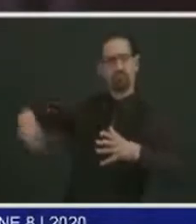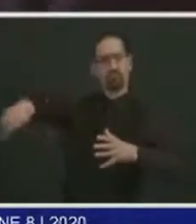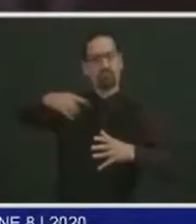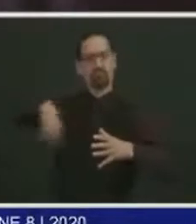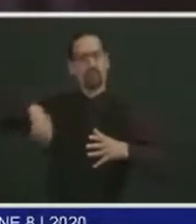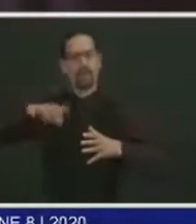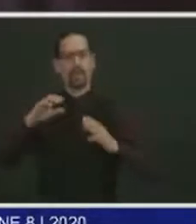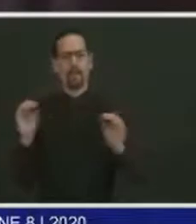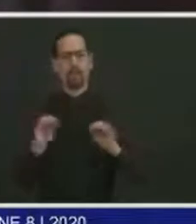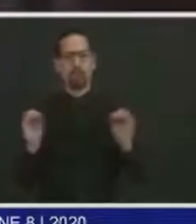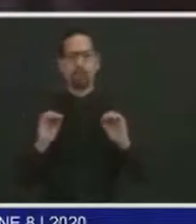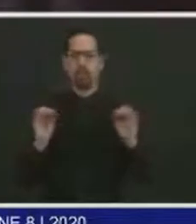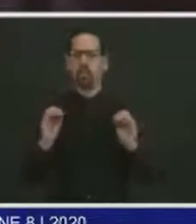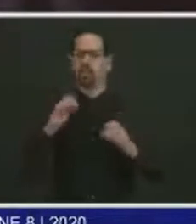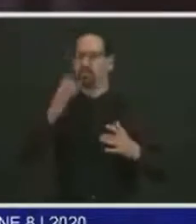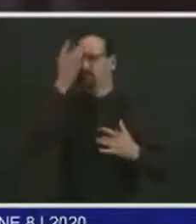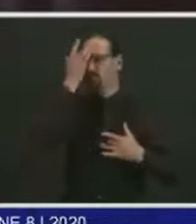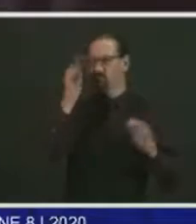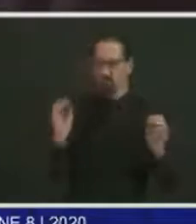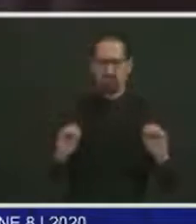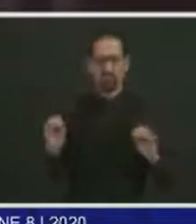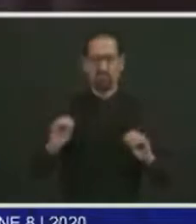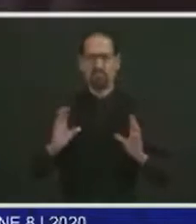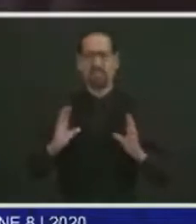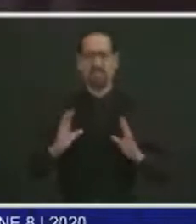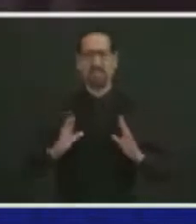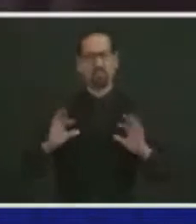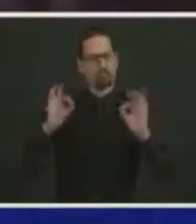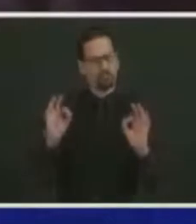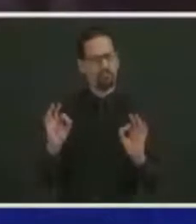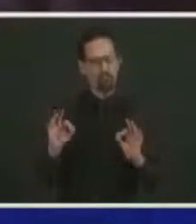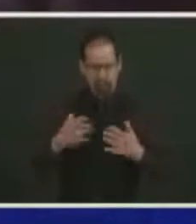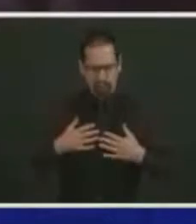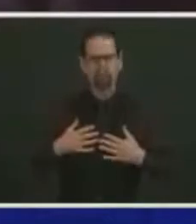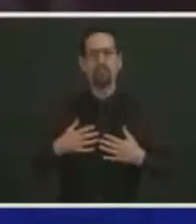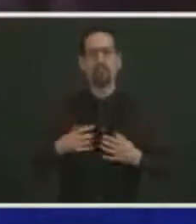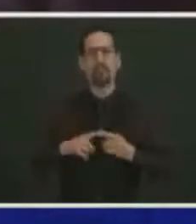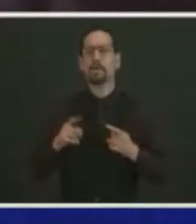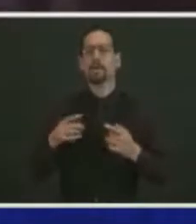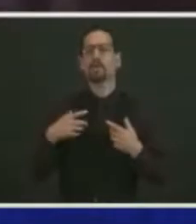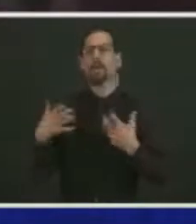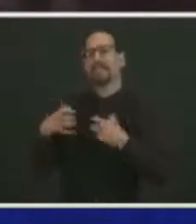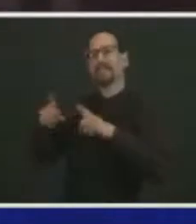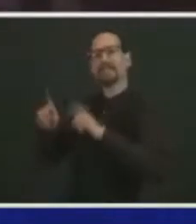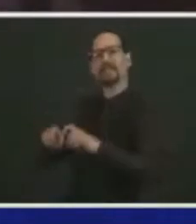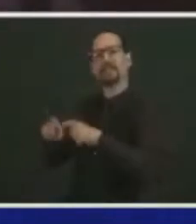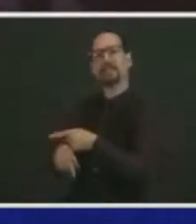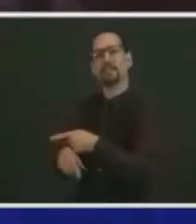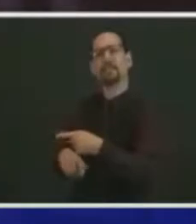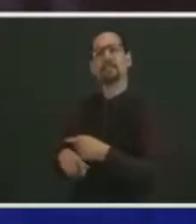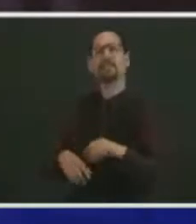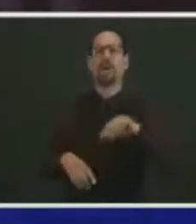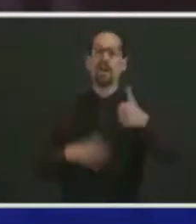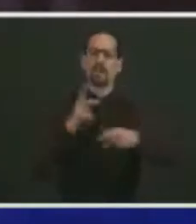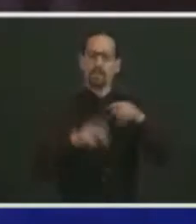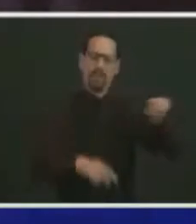in groups. Now, people have said to me, why do you want to test people that aren't sick,